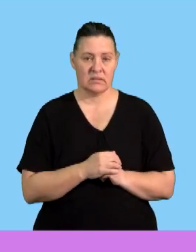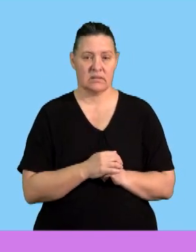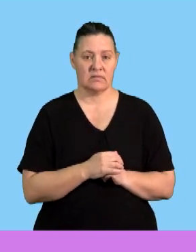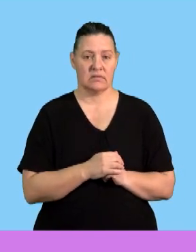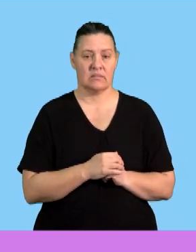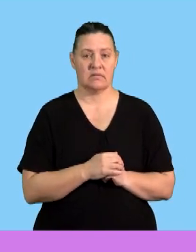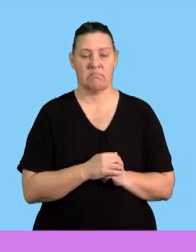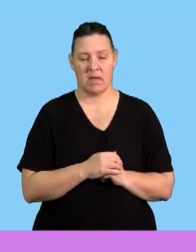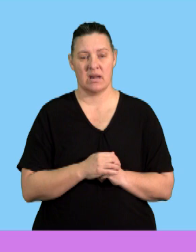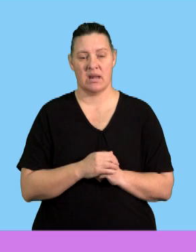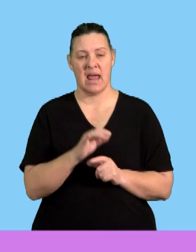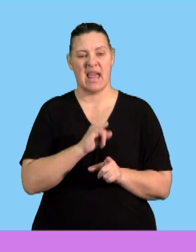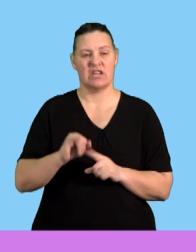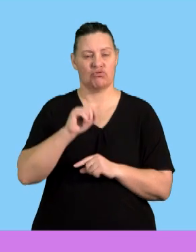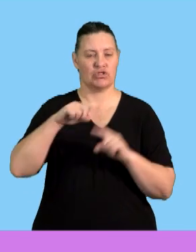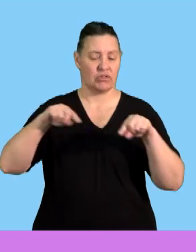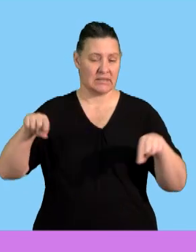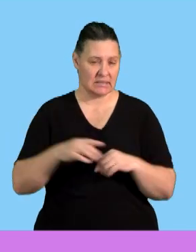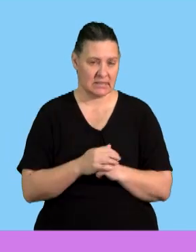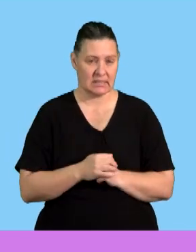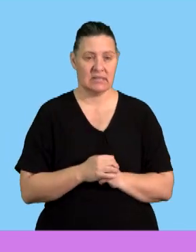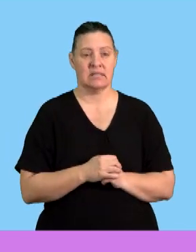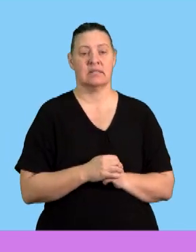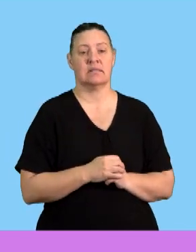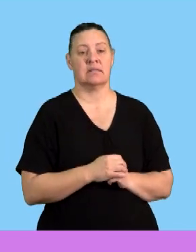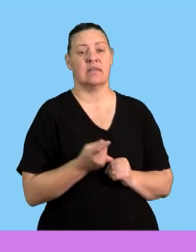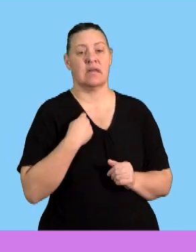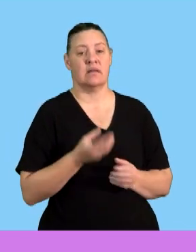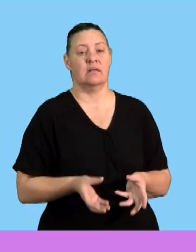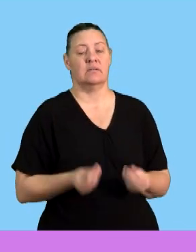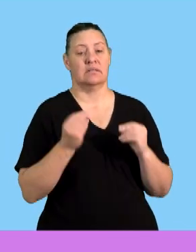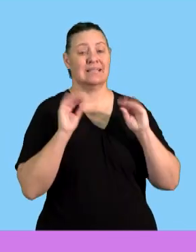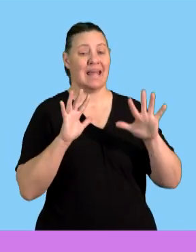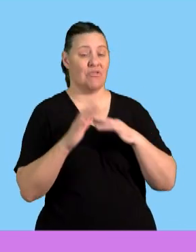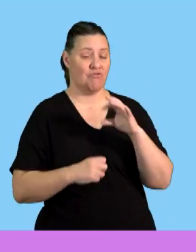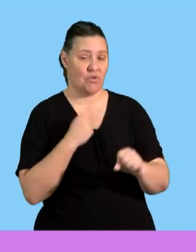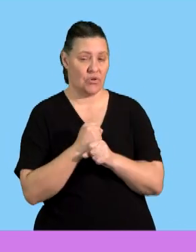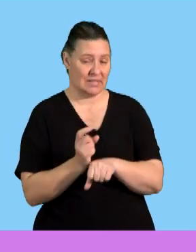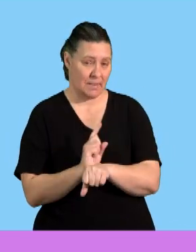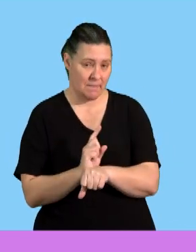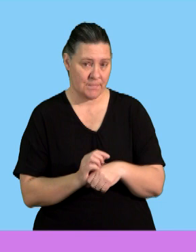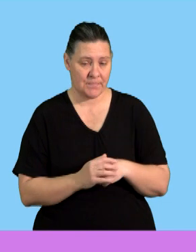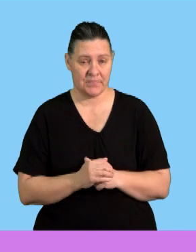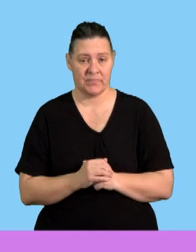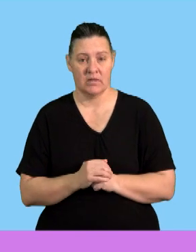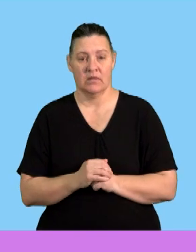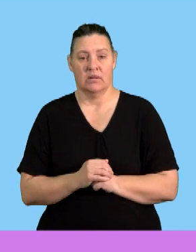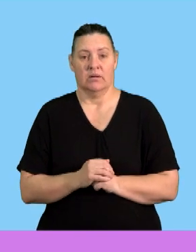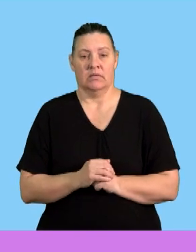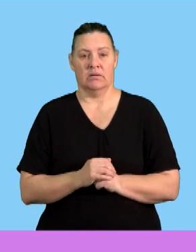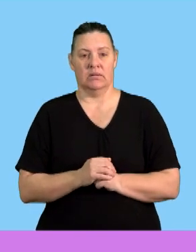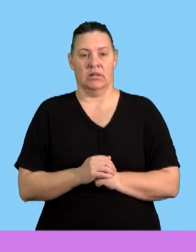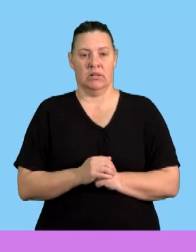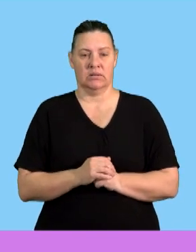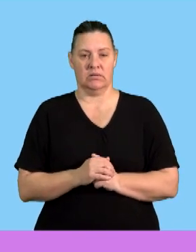rate. And then they gave us a period of 10 years, that is how